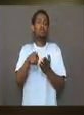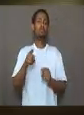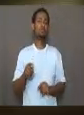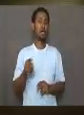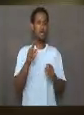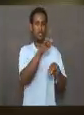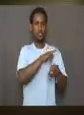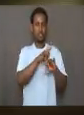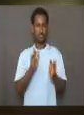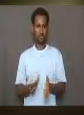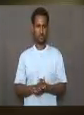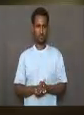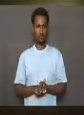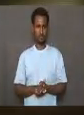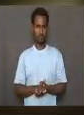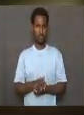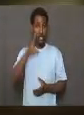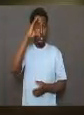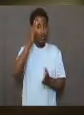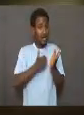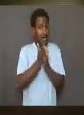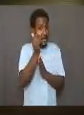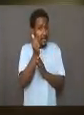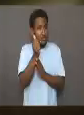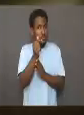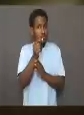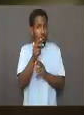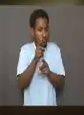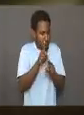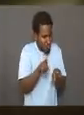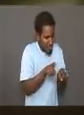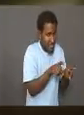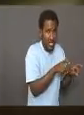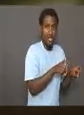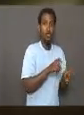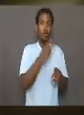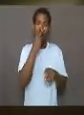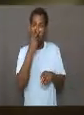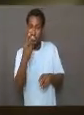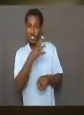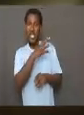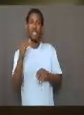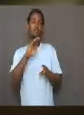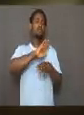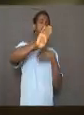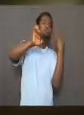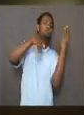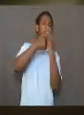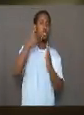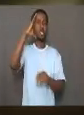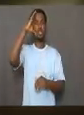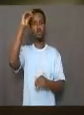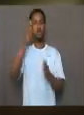Human rights monitoring watches over places of detention and general human